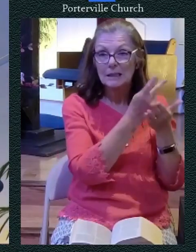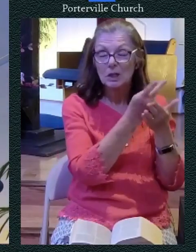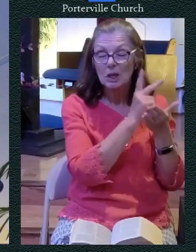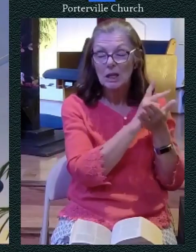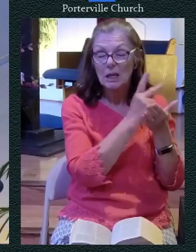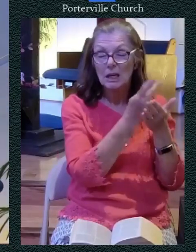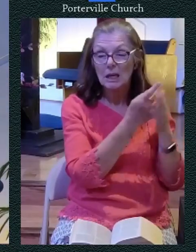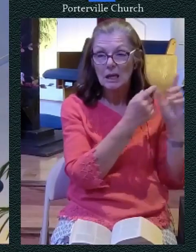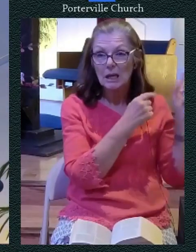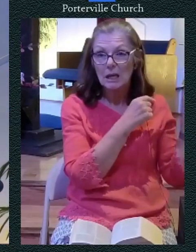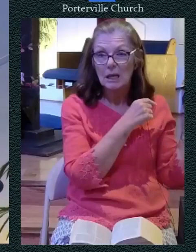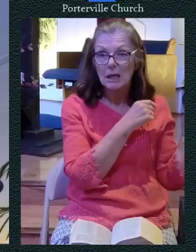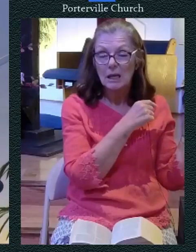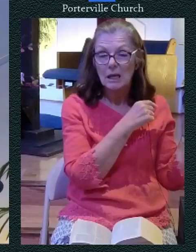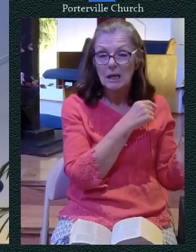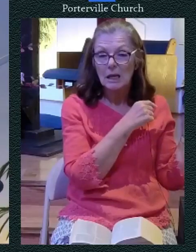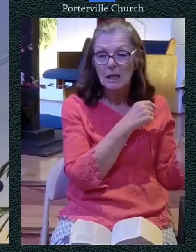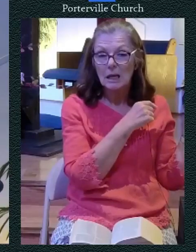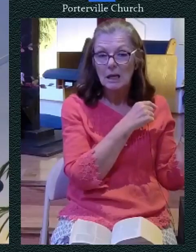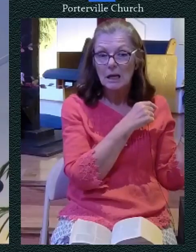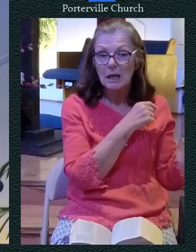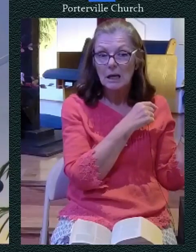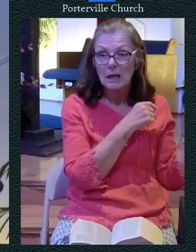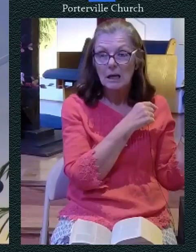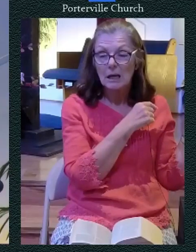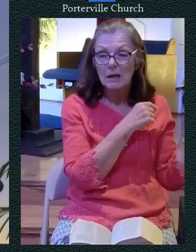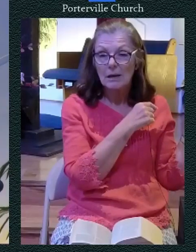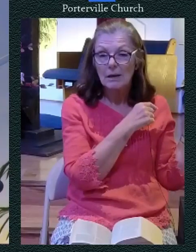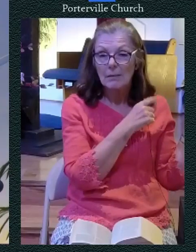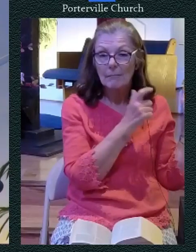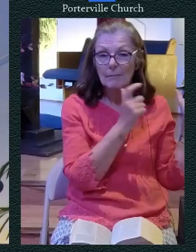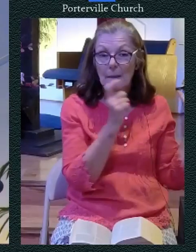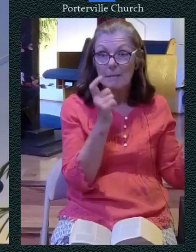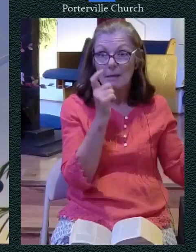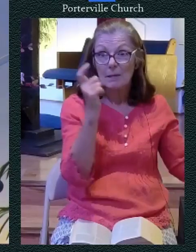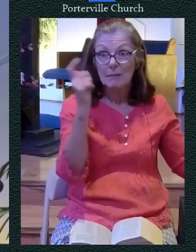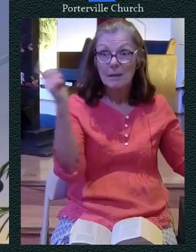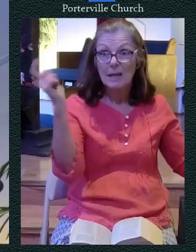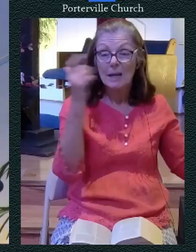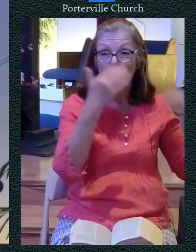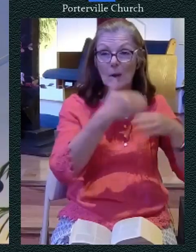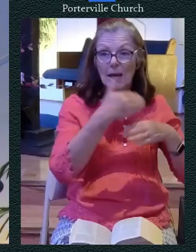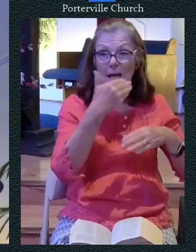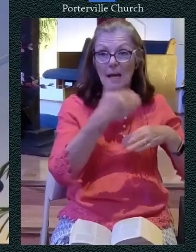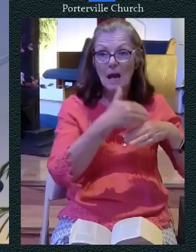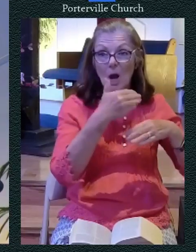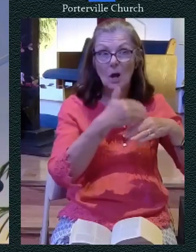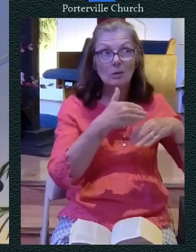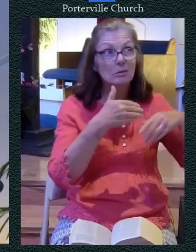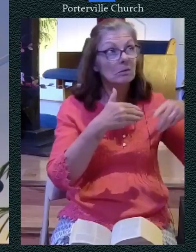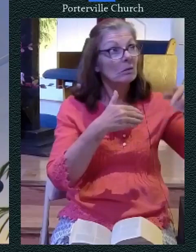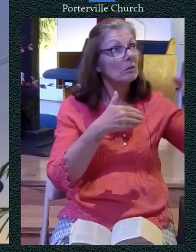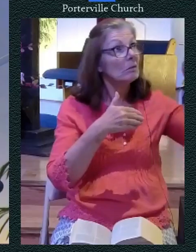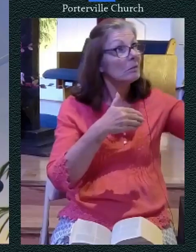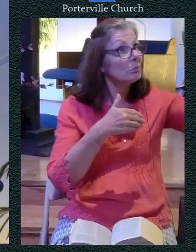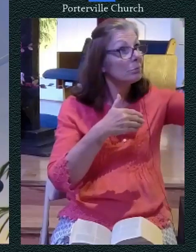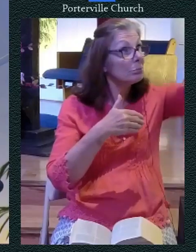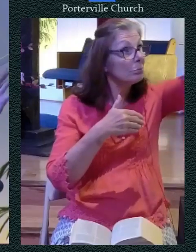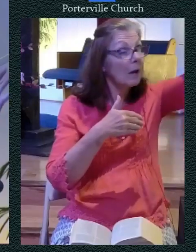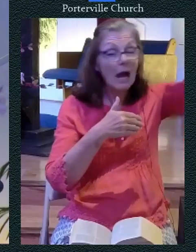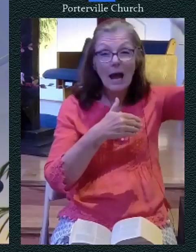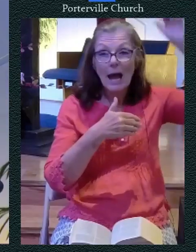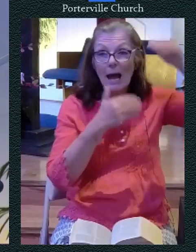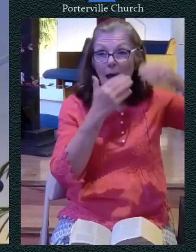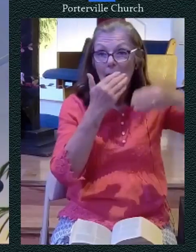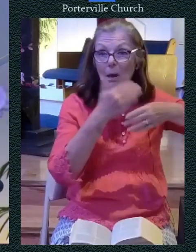architect designed home, so it had big high windows that were like 12, 14-foot high windows on the end of the